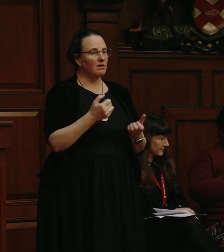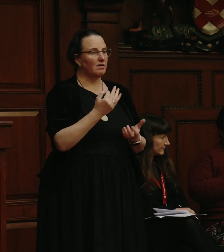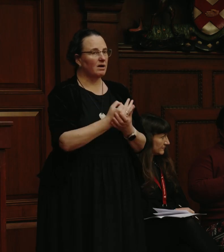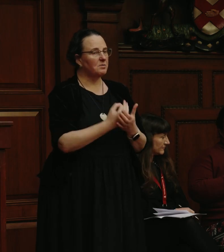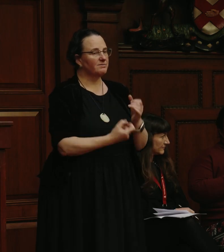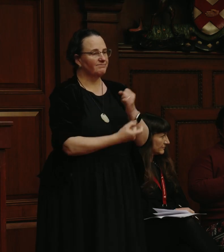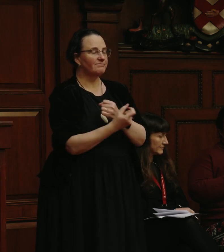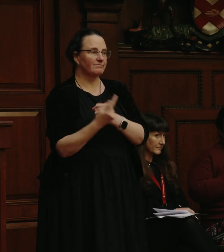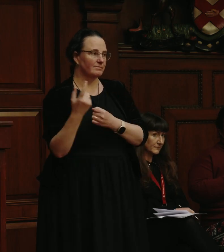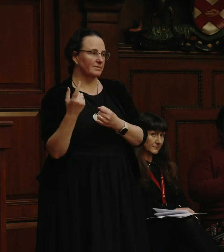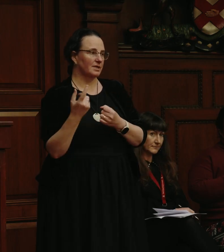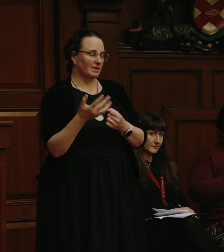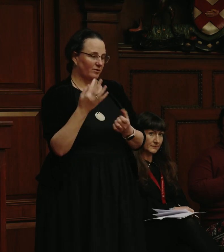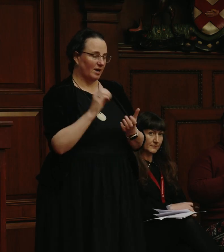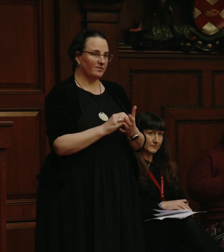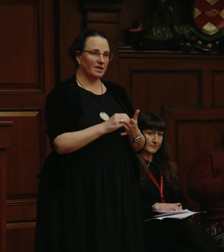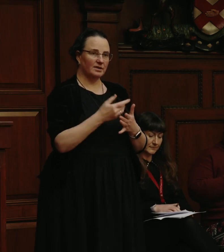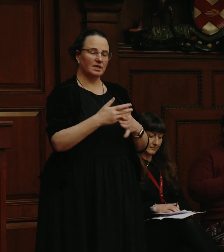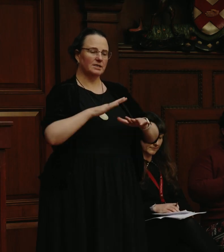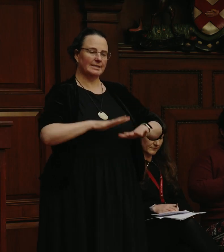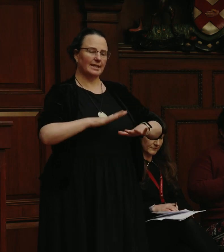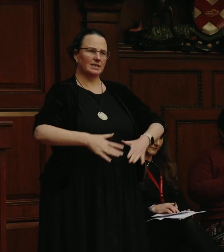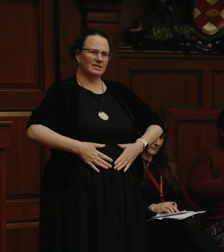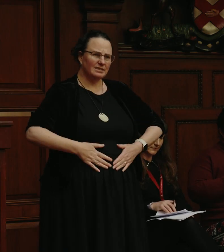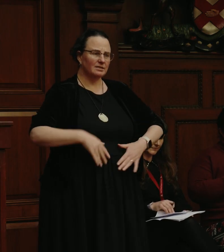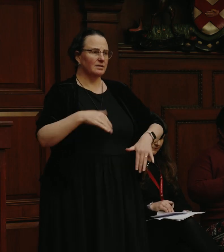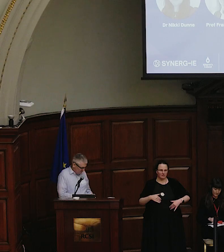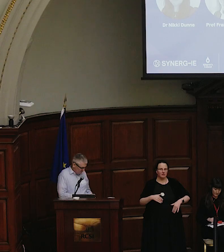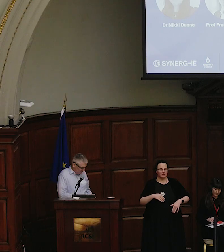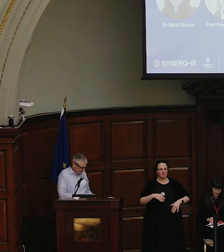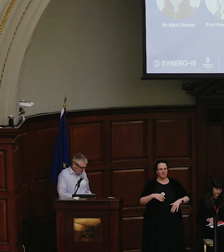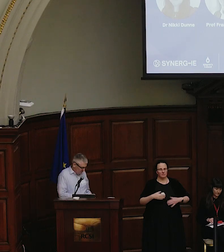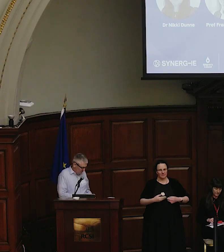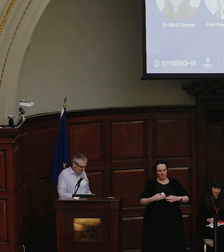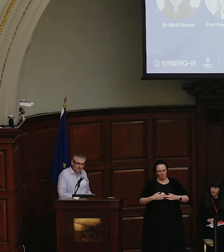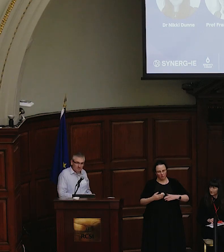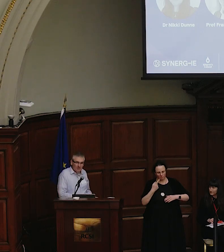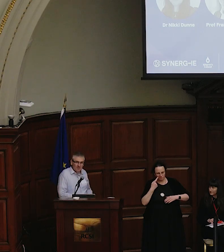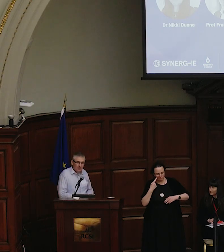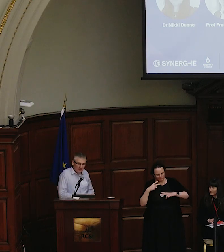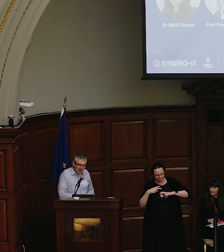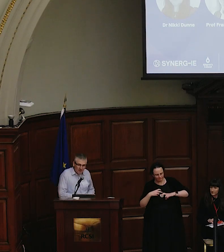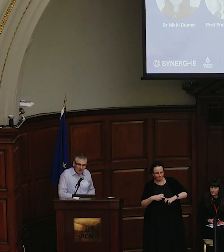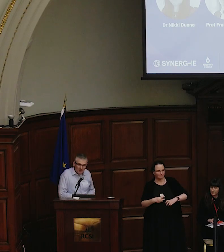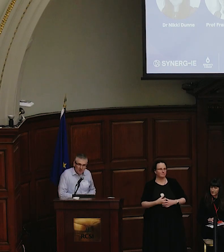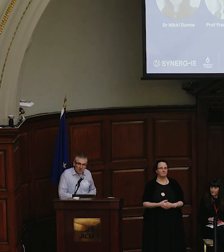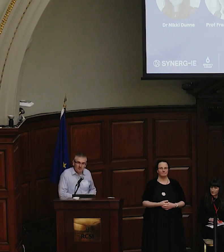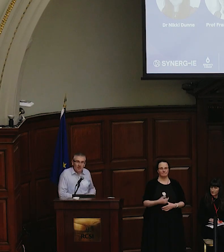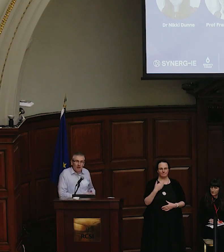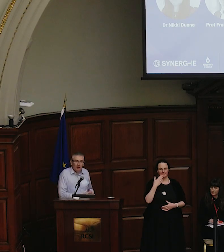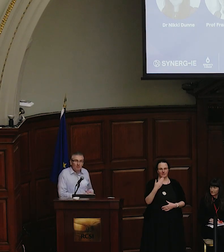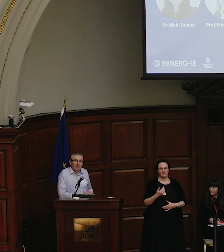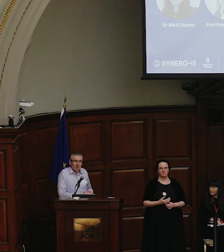So if it's not settling, I think it would warrant a further look. Excellent. Thank you very